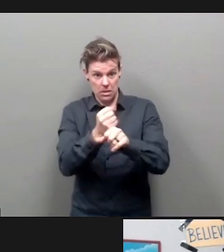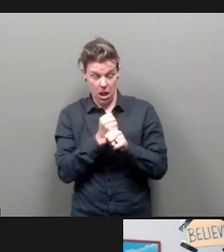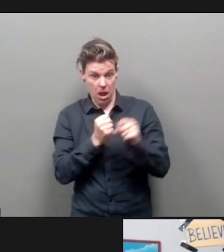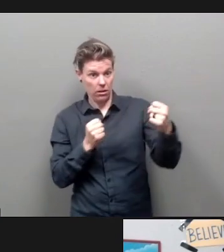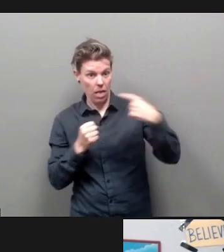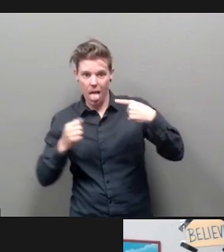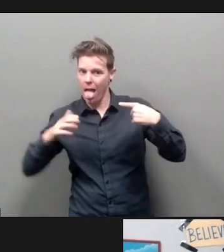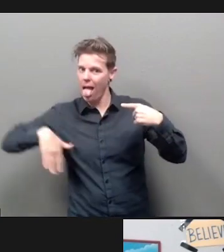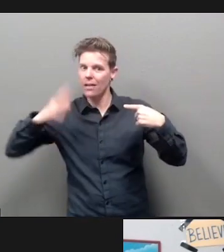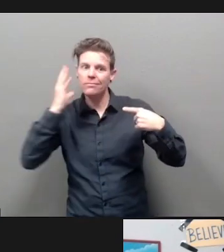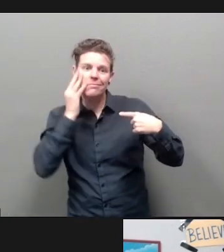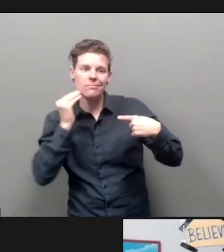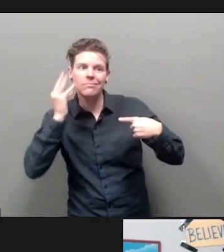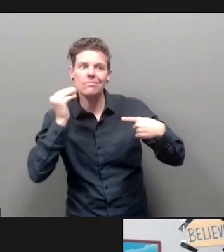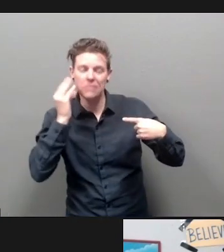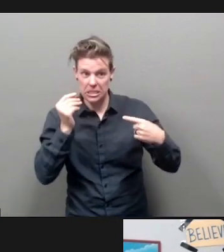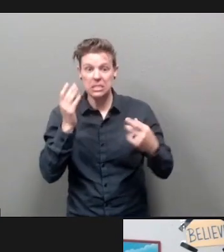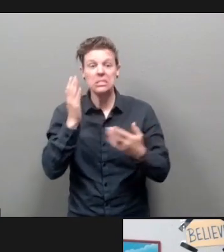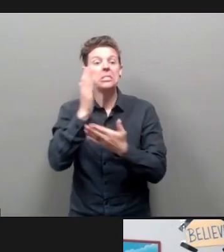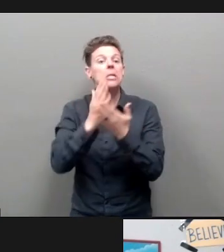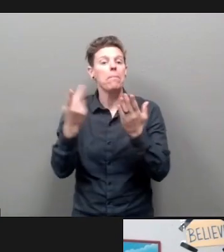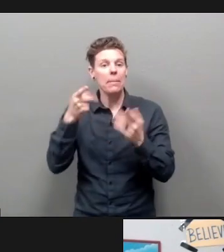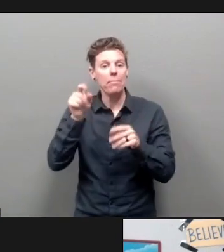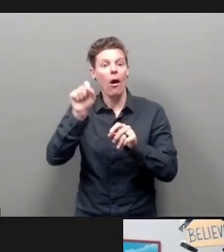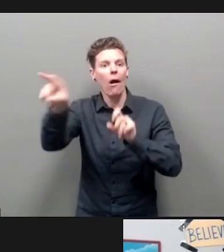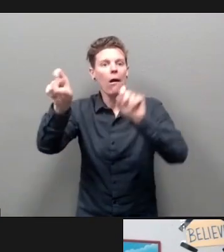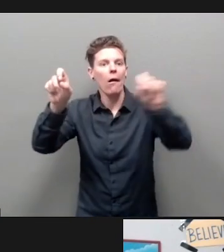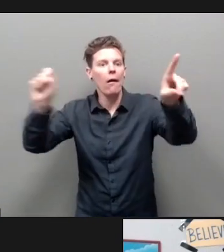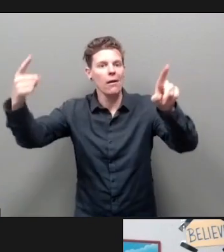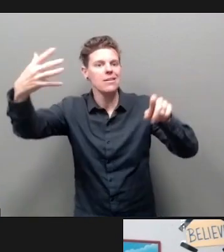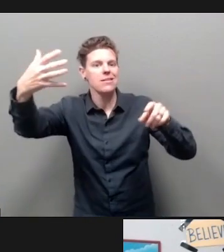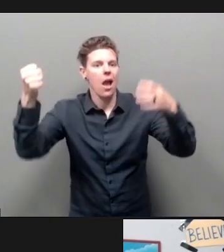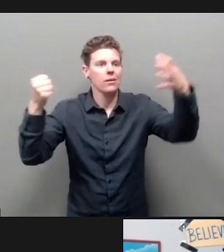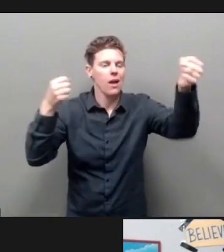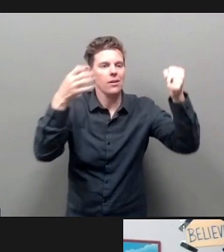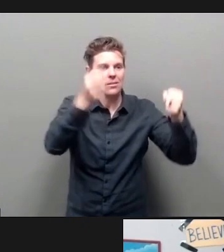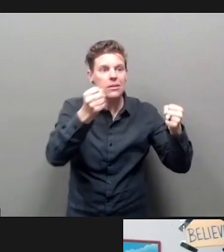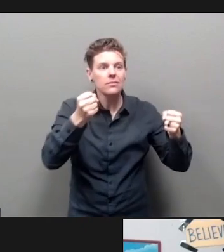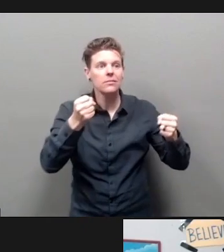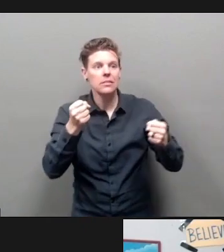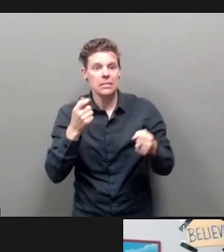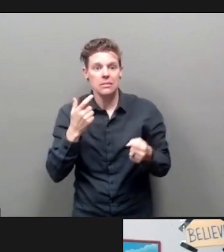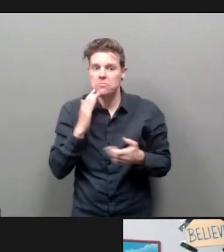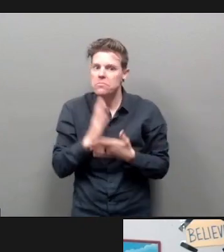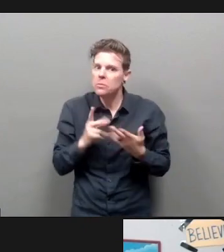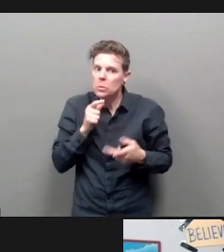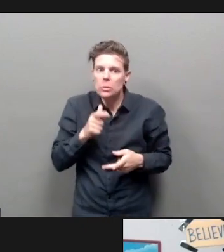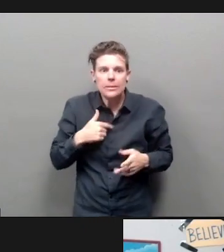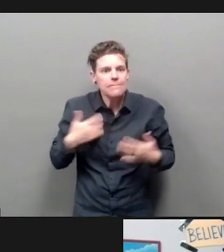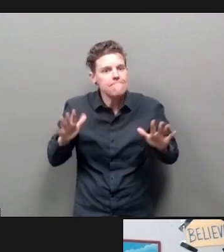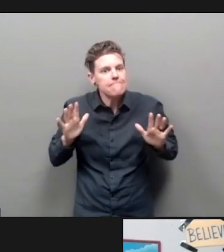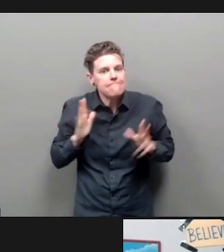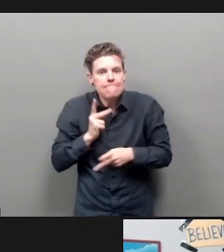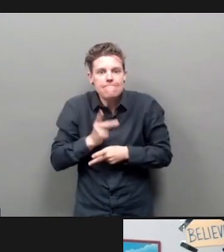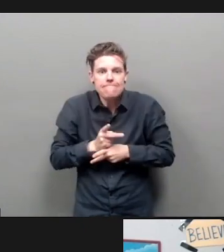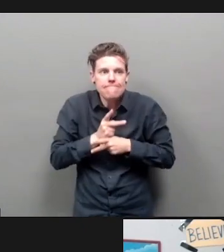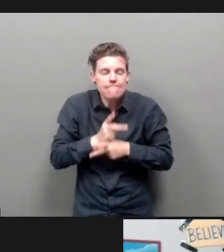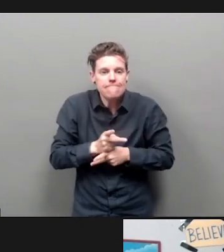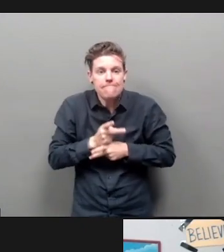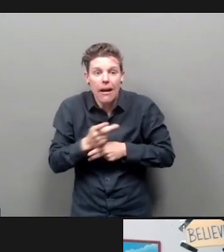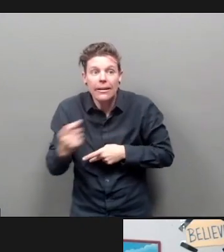and don't go anywhere, and it's set to notify you if your phone was within 6 feet of another